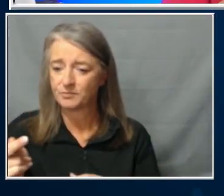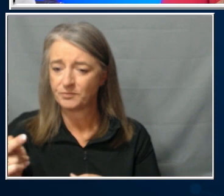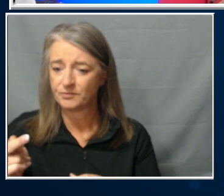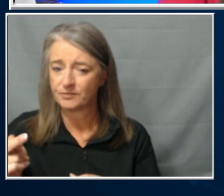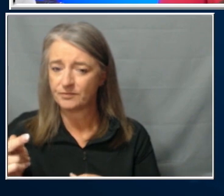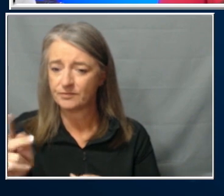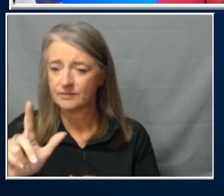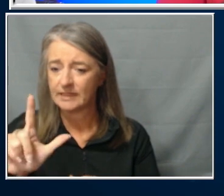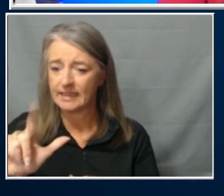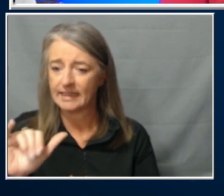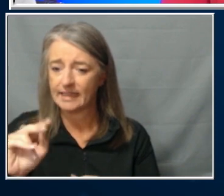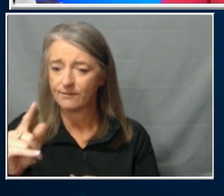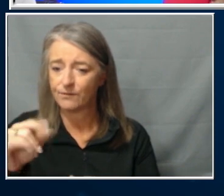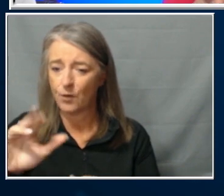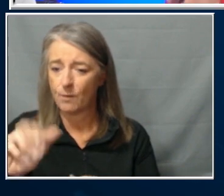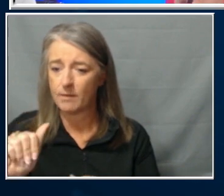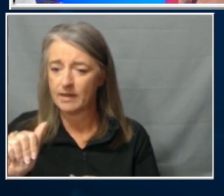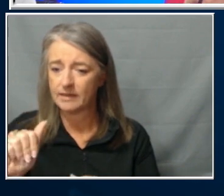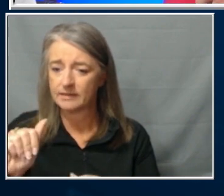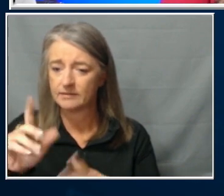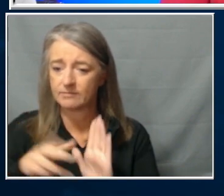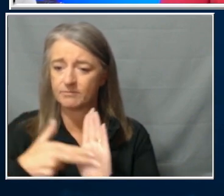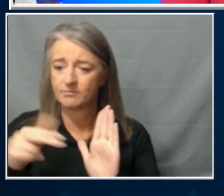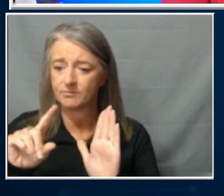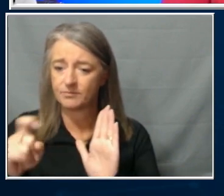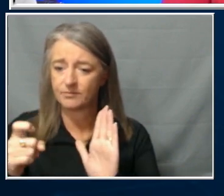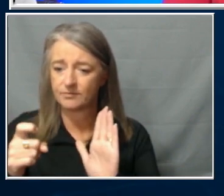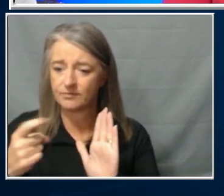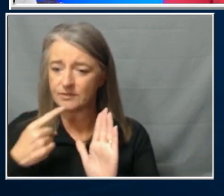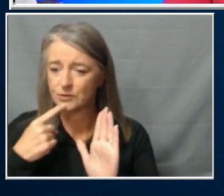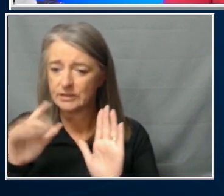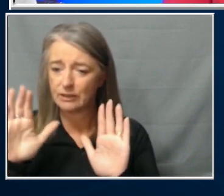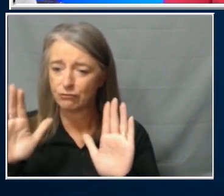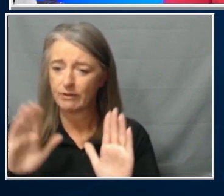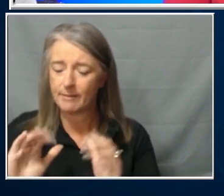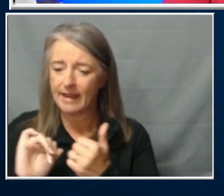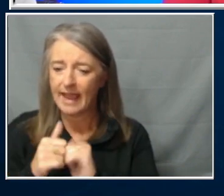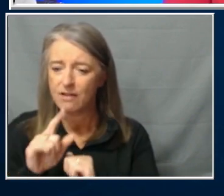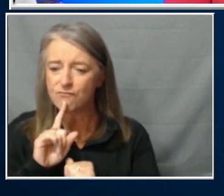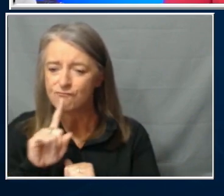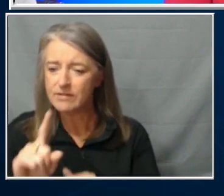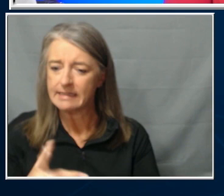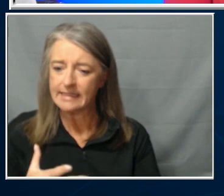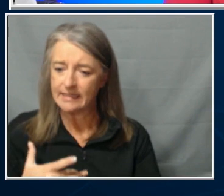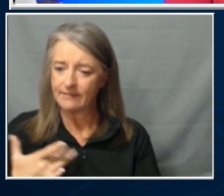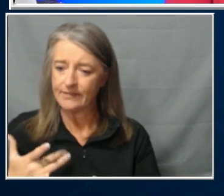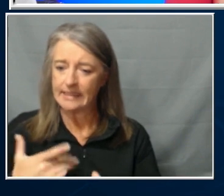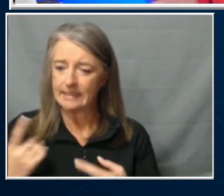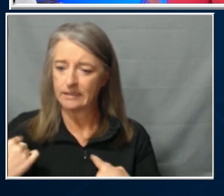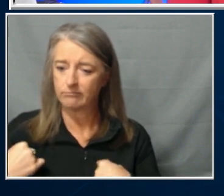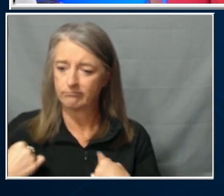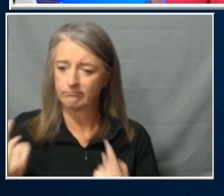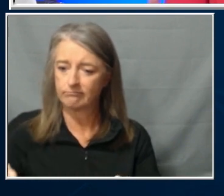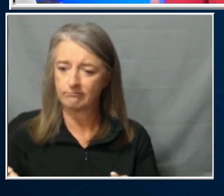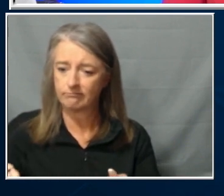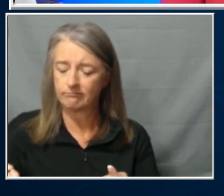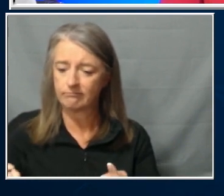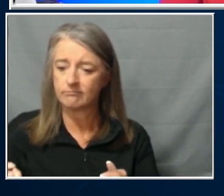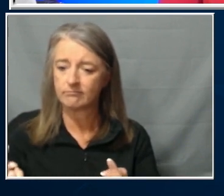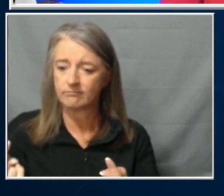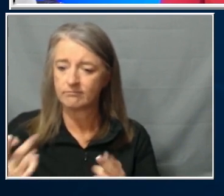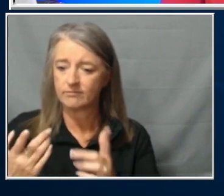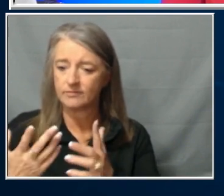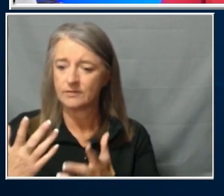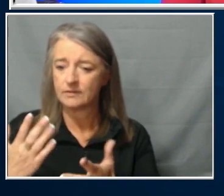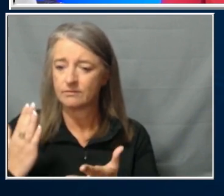lymphoma diagnosis last year. I asked how you're doing. You said great, but how are you really feeling since going into